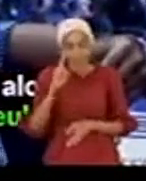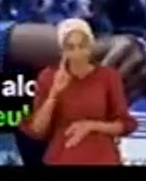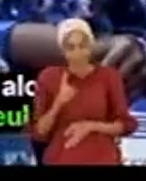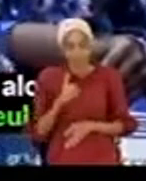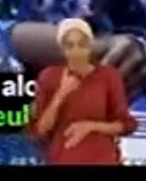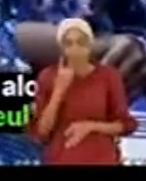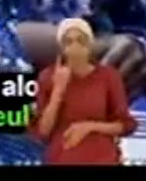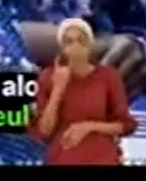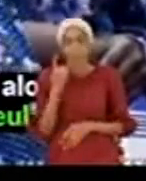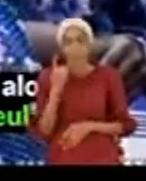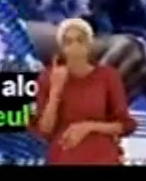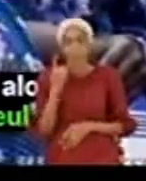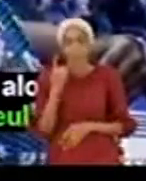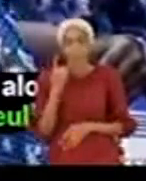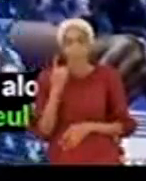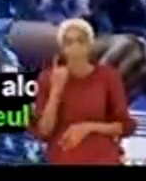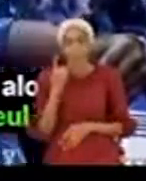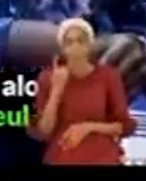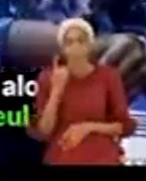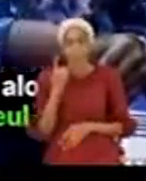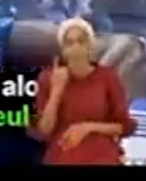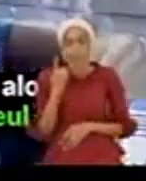world